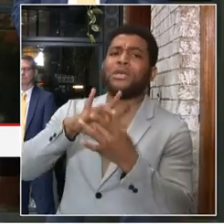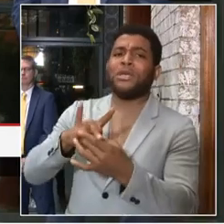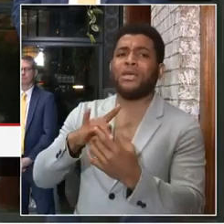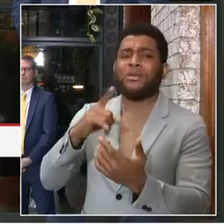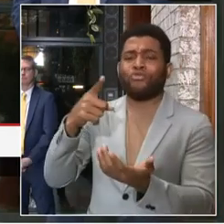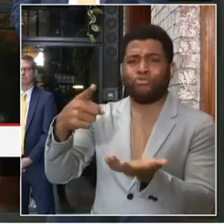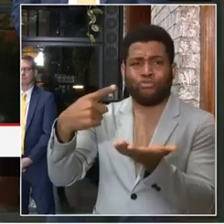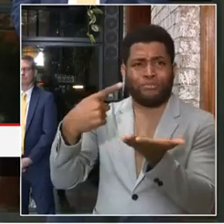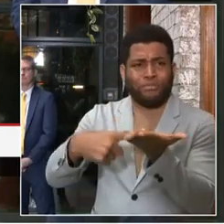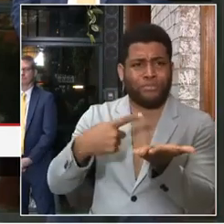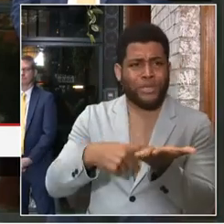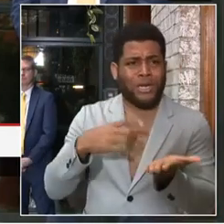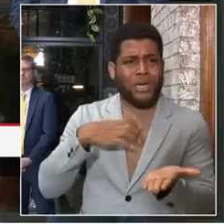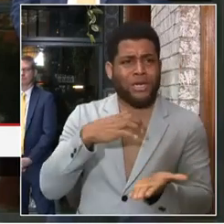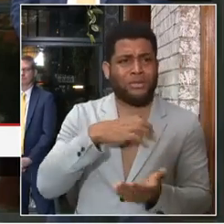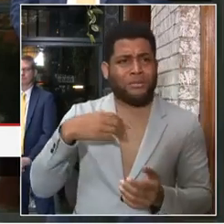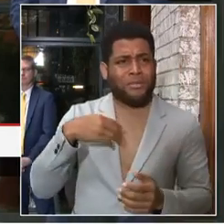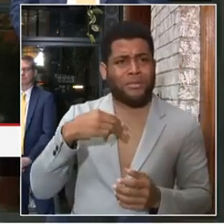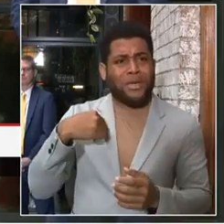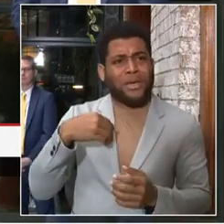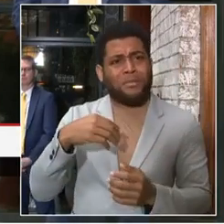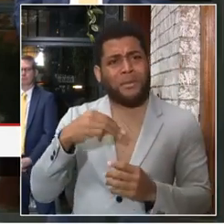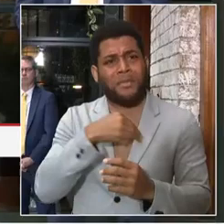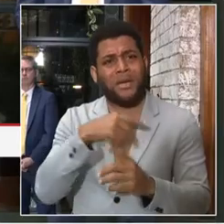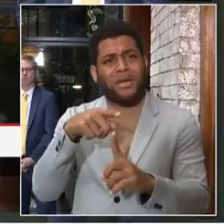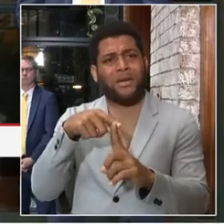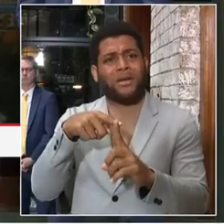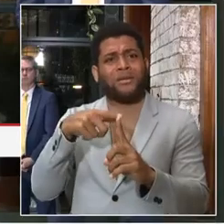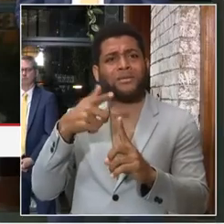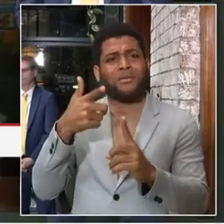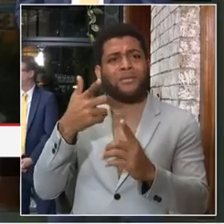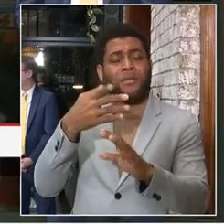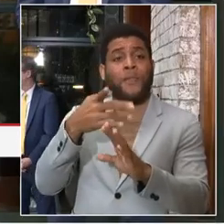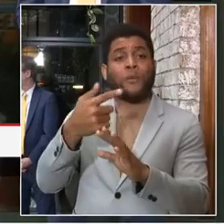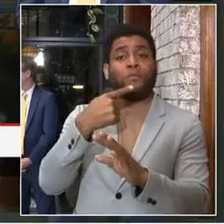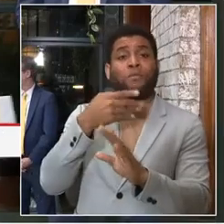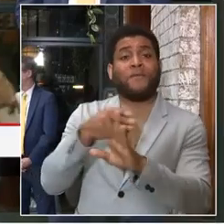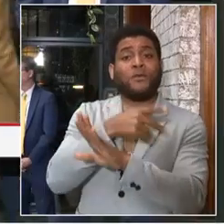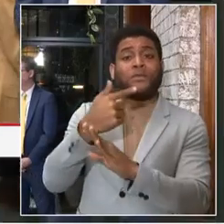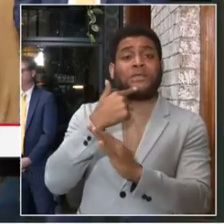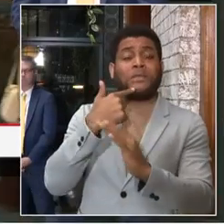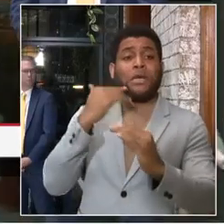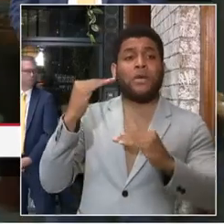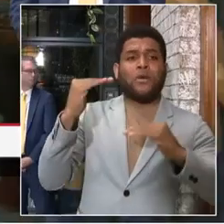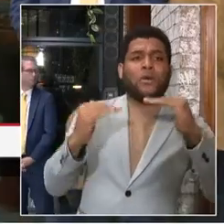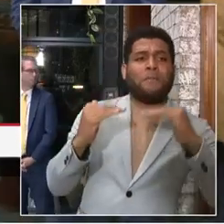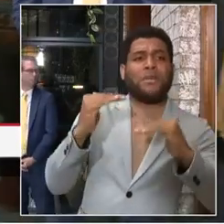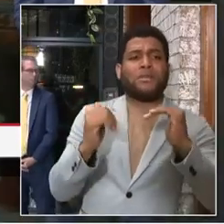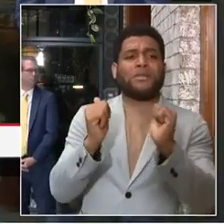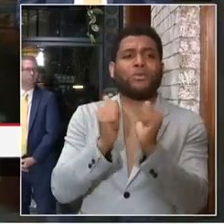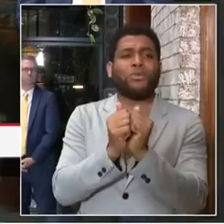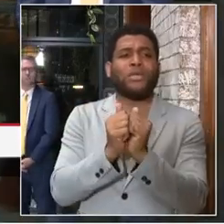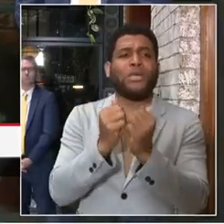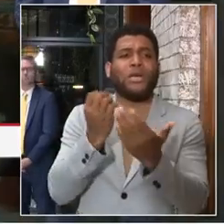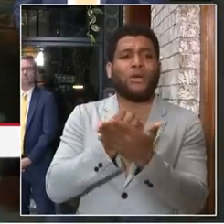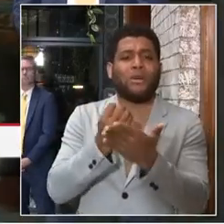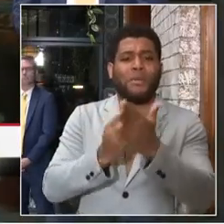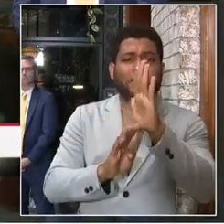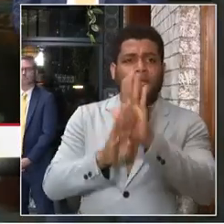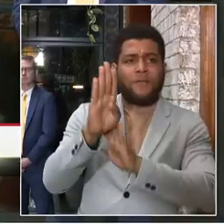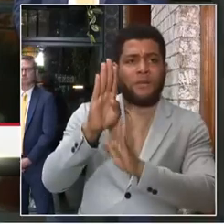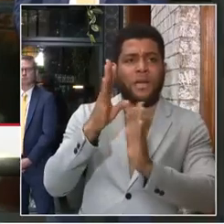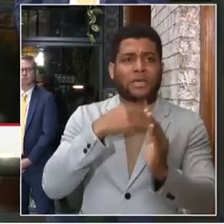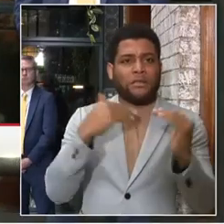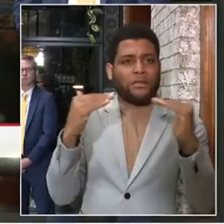McDuffie had. So earlier you said you wanted to maintain a balance in terms of economic development and equity. Yes.